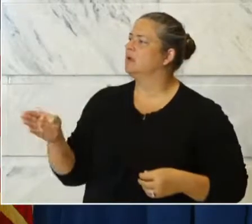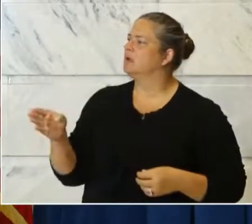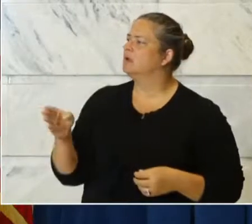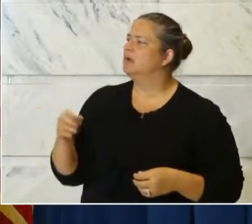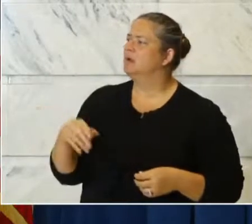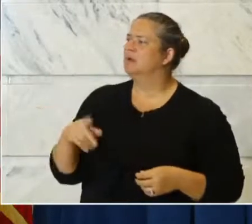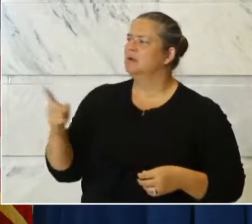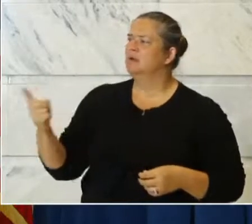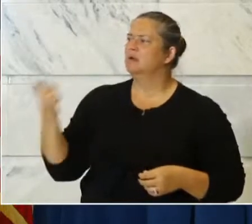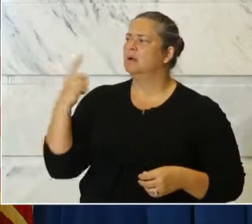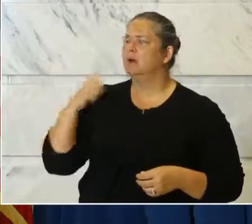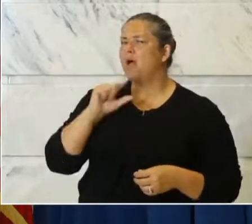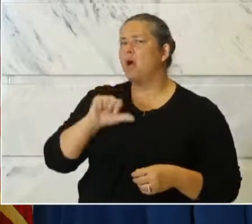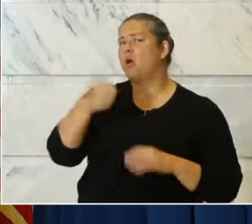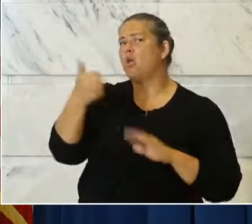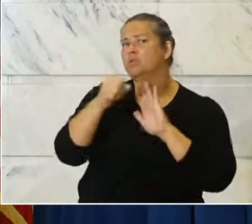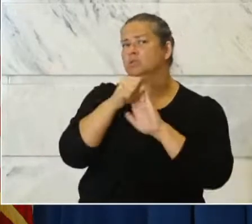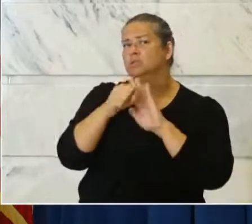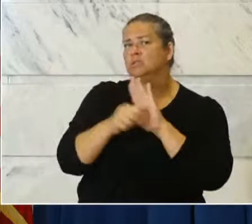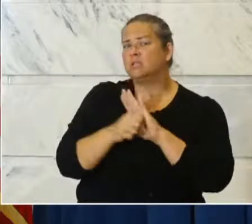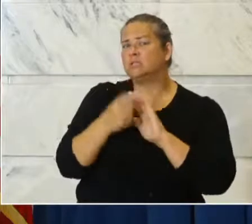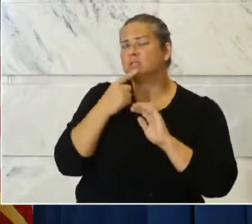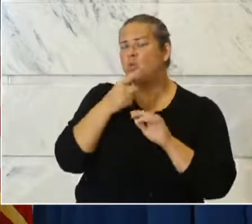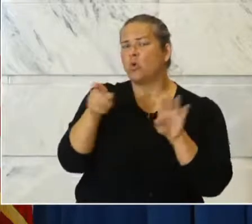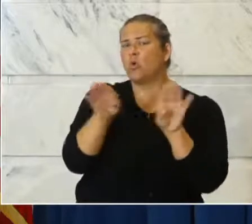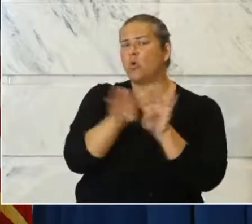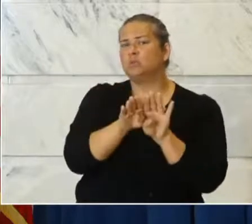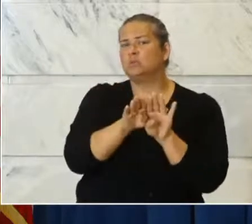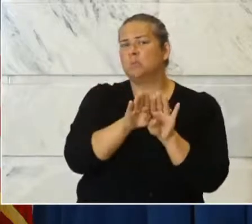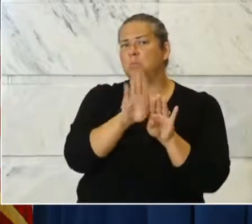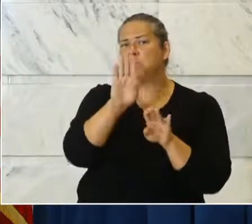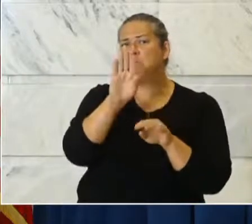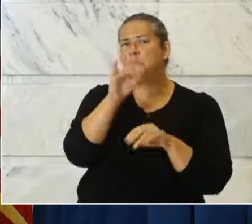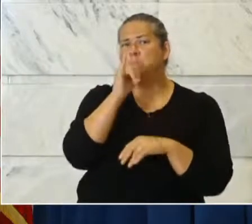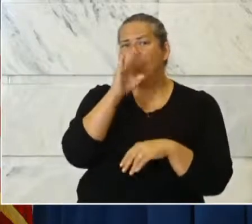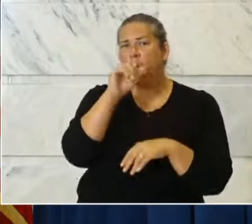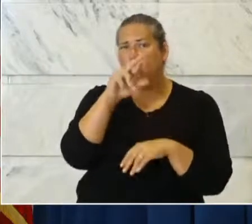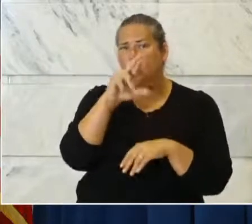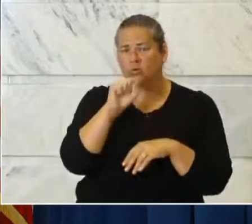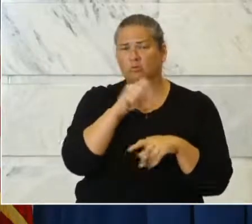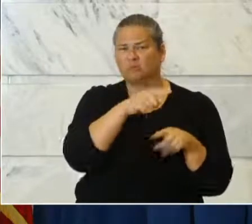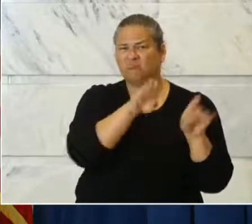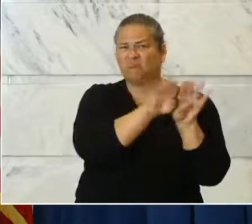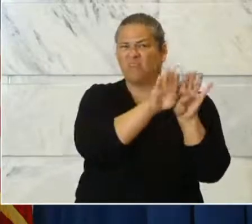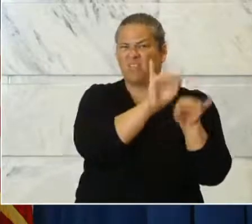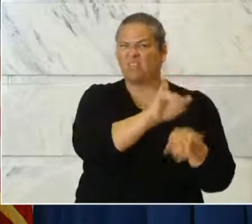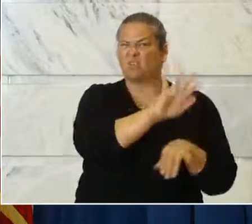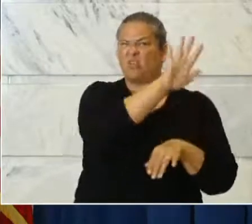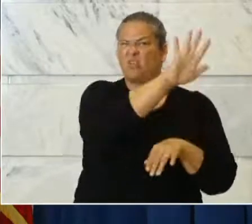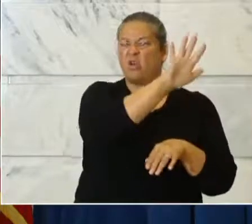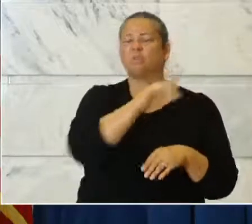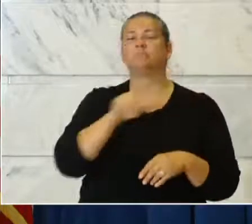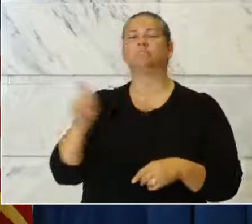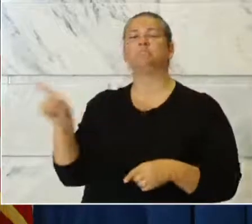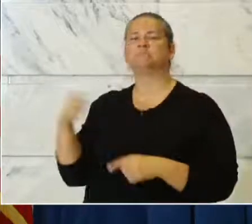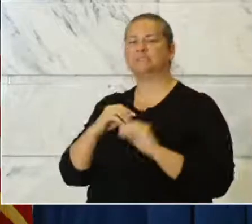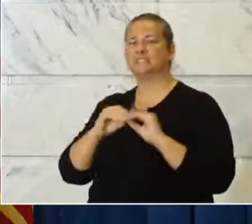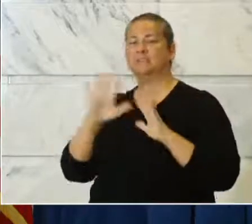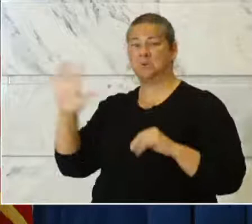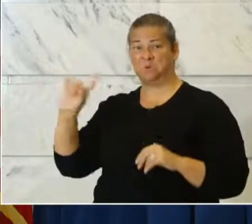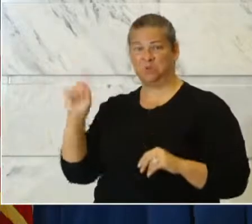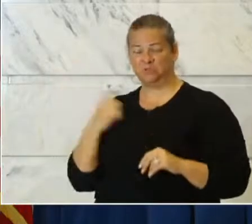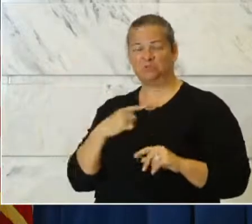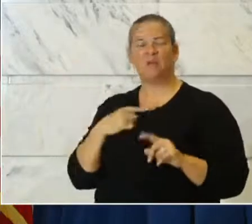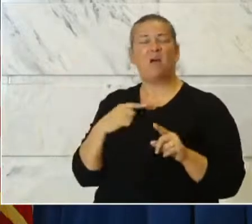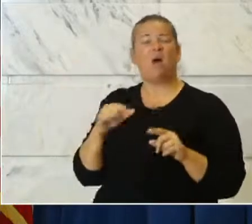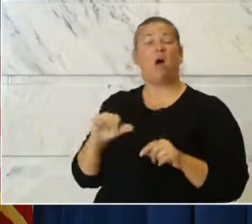Other states have also followed by closing down bars. Is that a move you think that you might make next? So the question is, other states